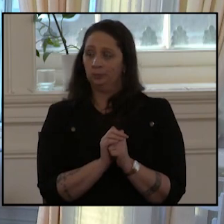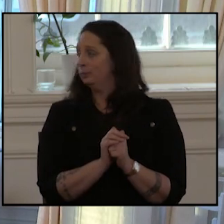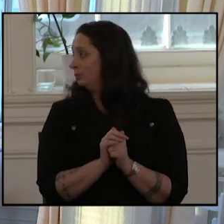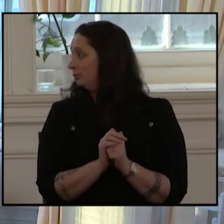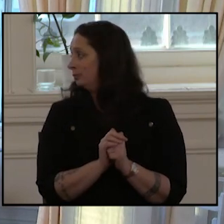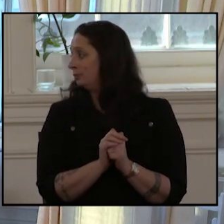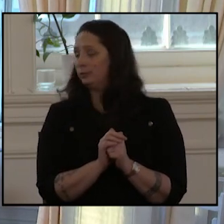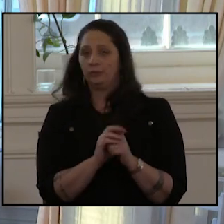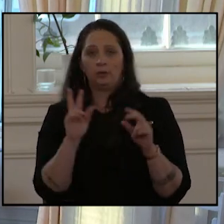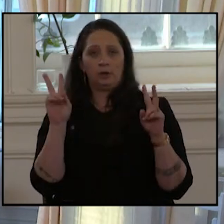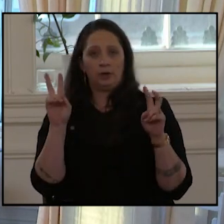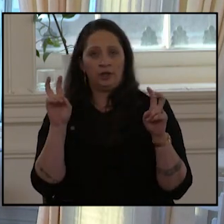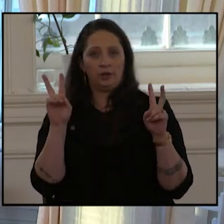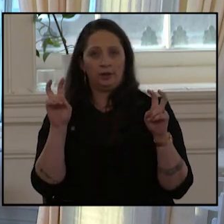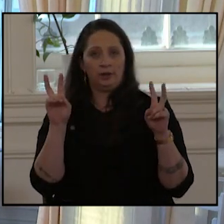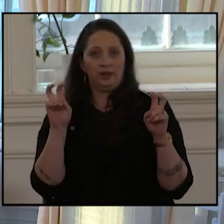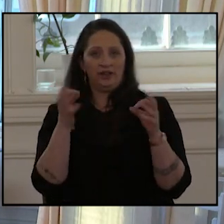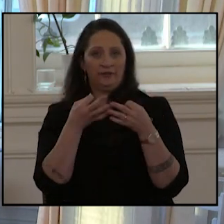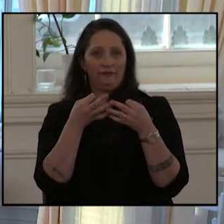freed,